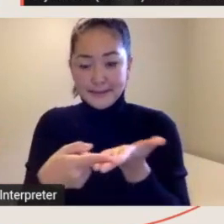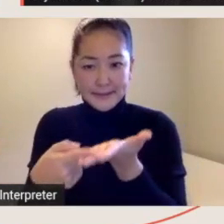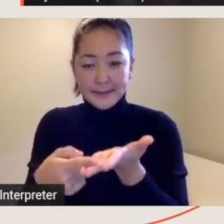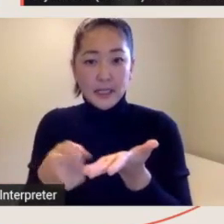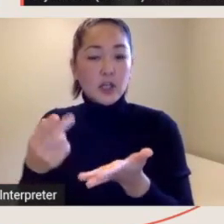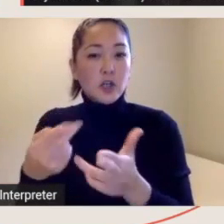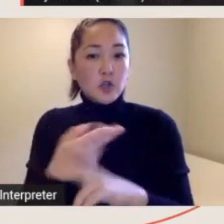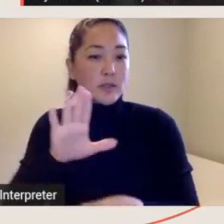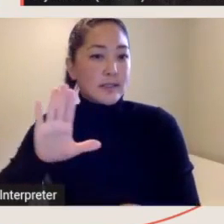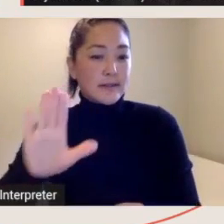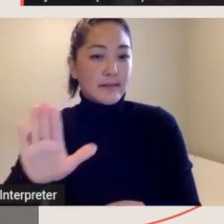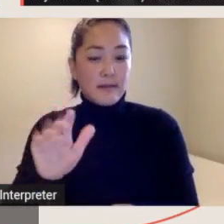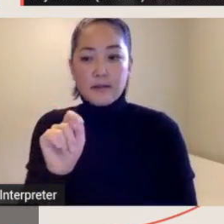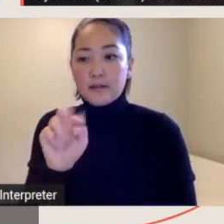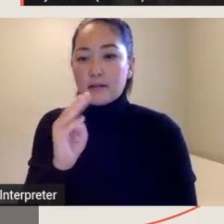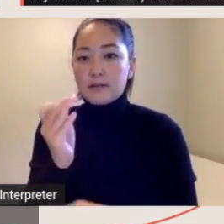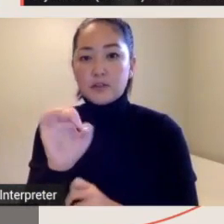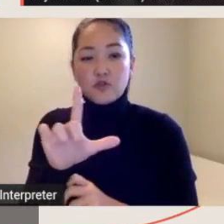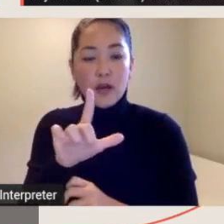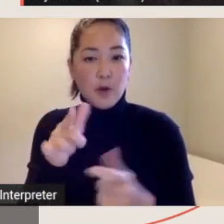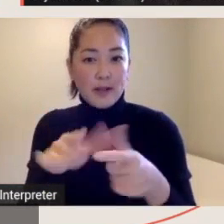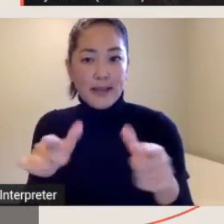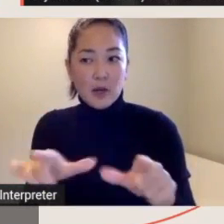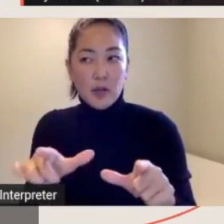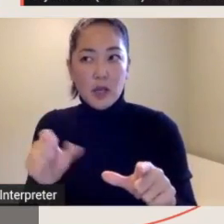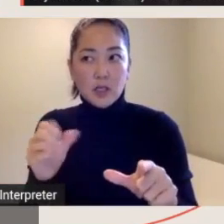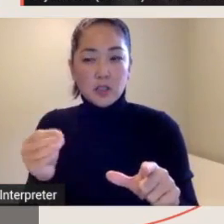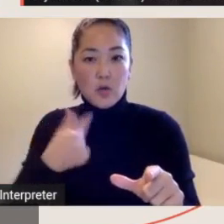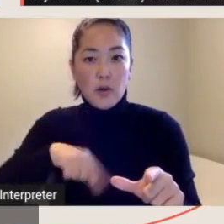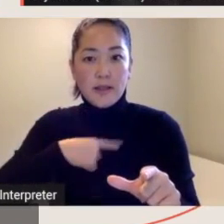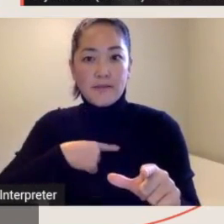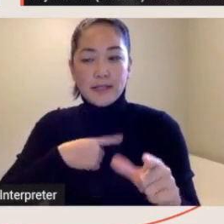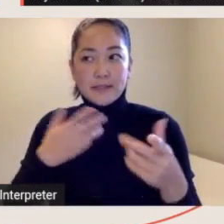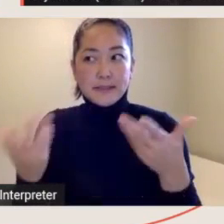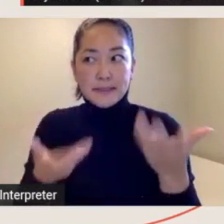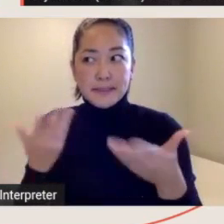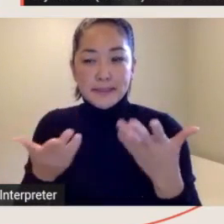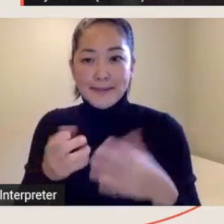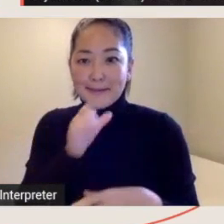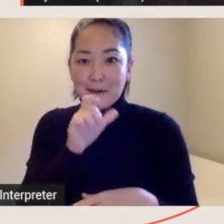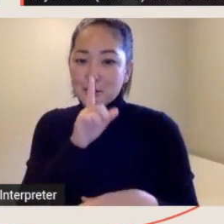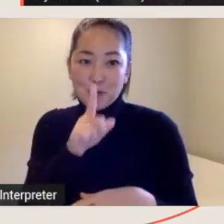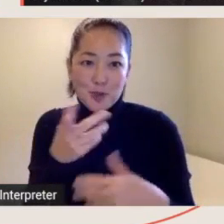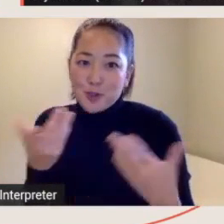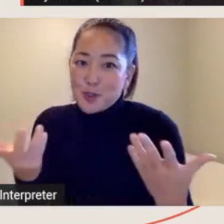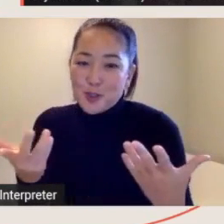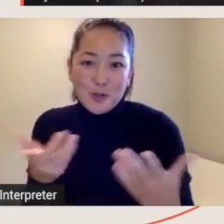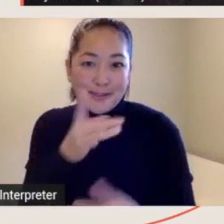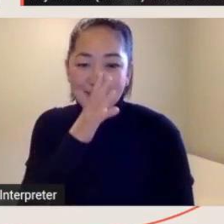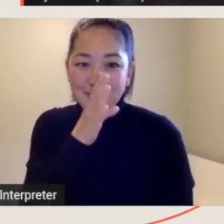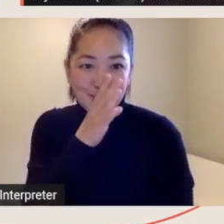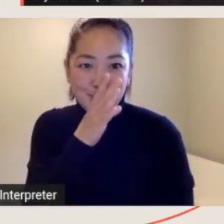which is Gondia and Madia. So none of us actually knew when we were filming what was being filmed to its